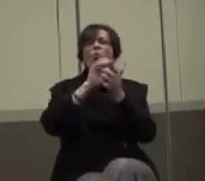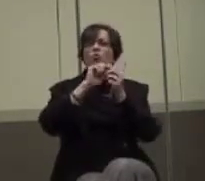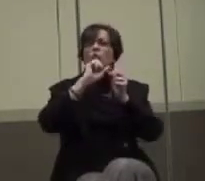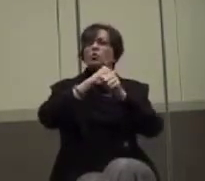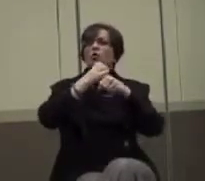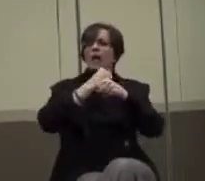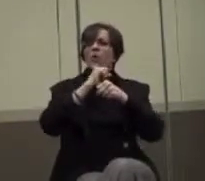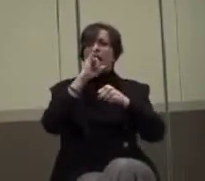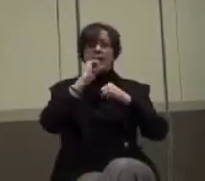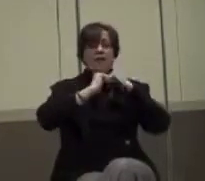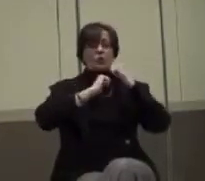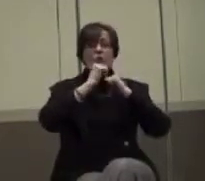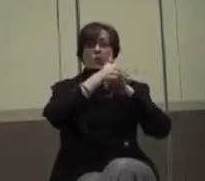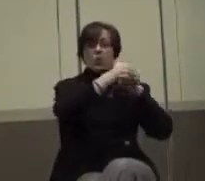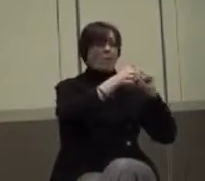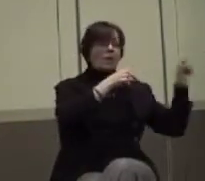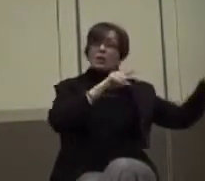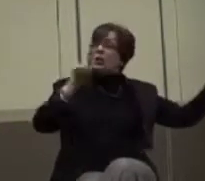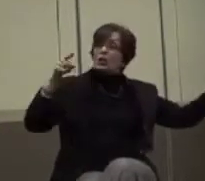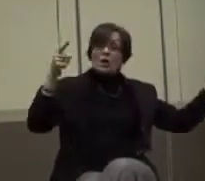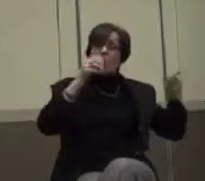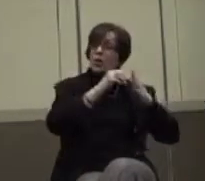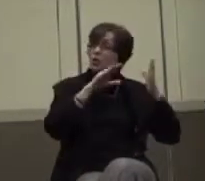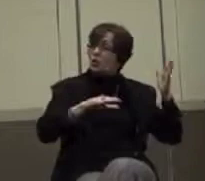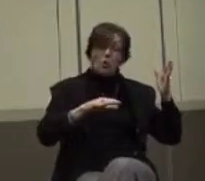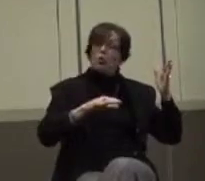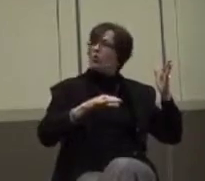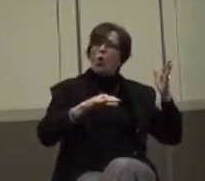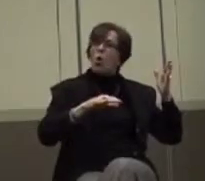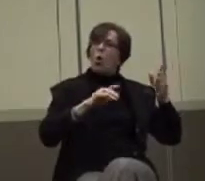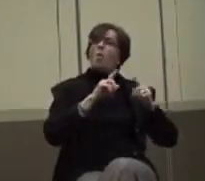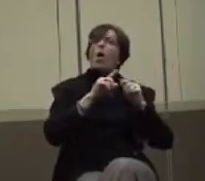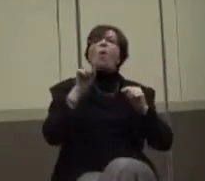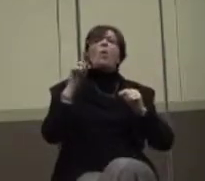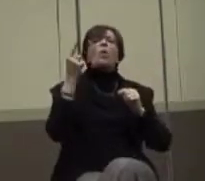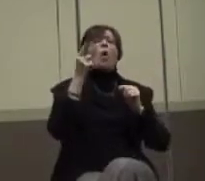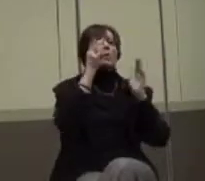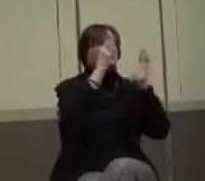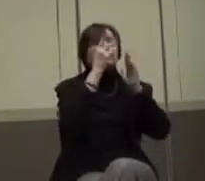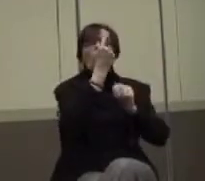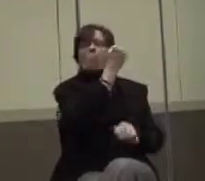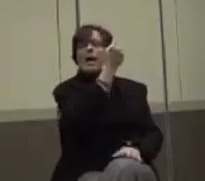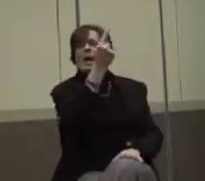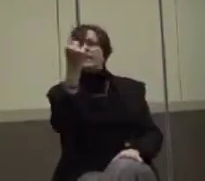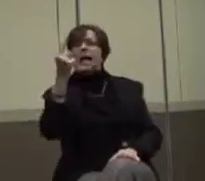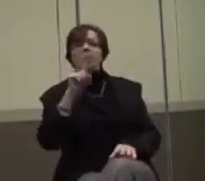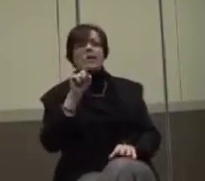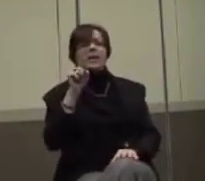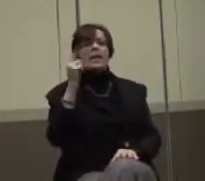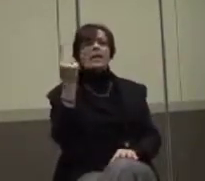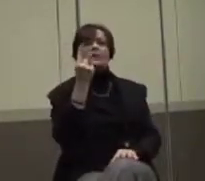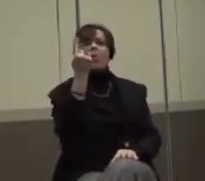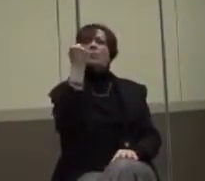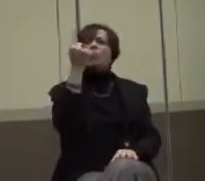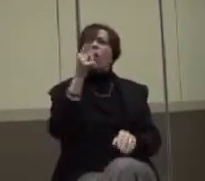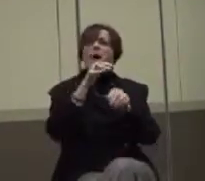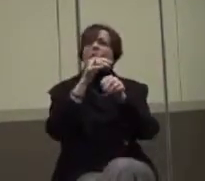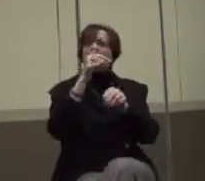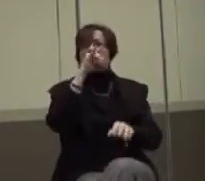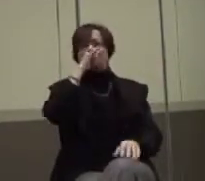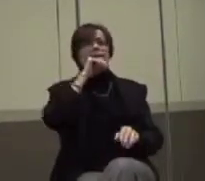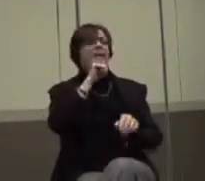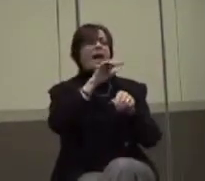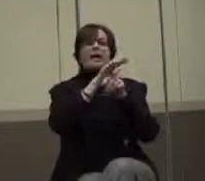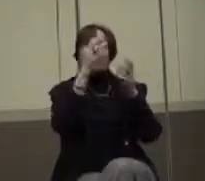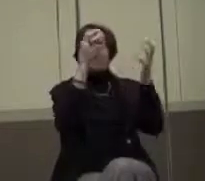student, though? No, but we always take them on one at a time. So it's always one kid, and it's not enough mass. But in reality, I've got